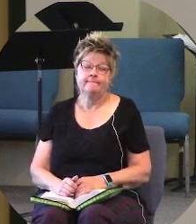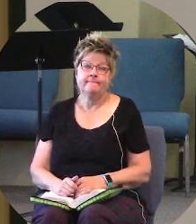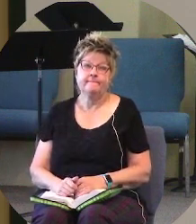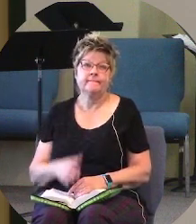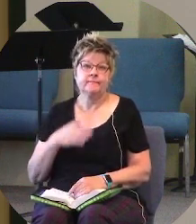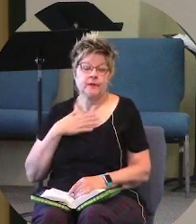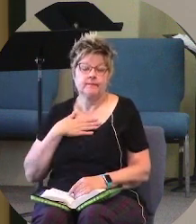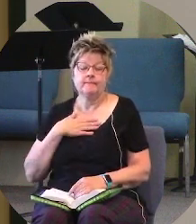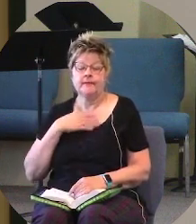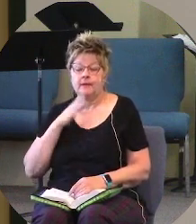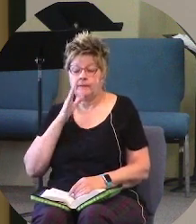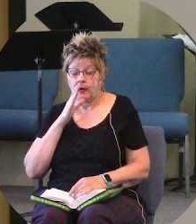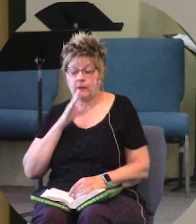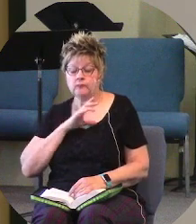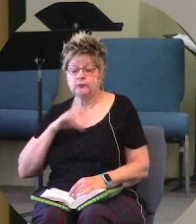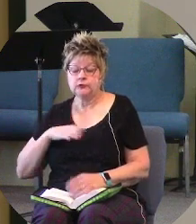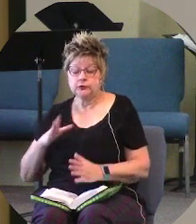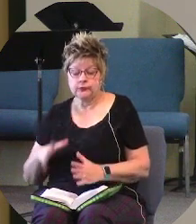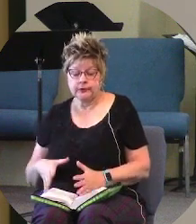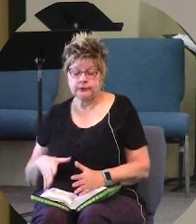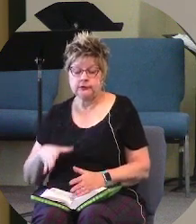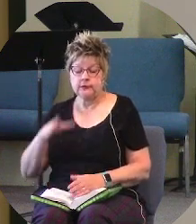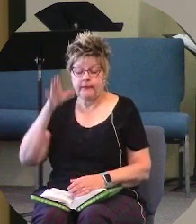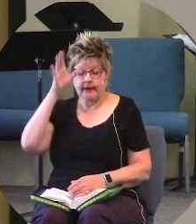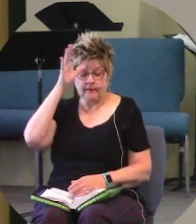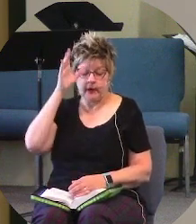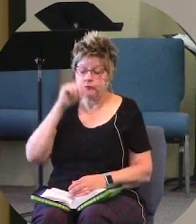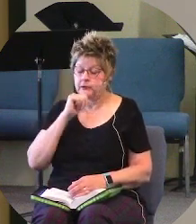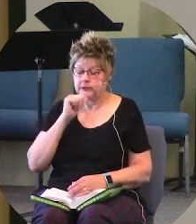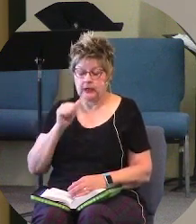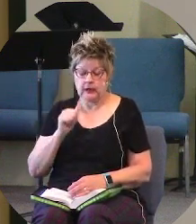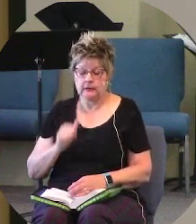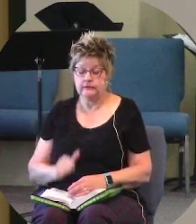My mom was a Christian. My father wasn't.